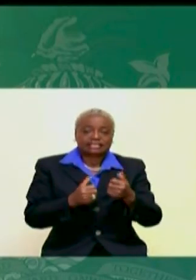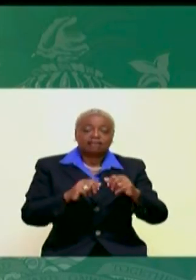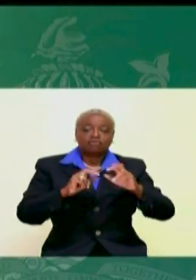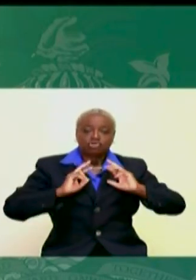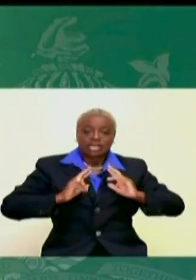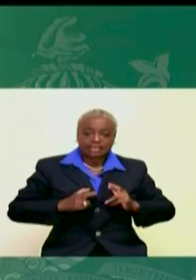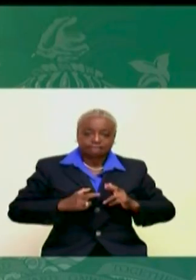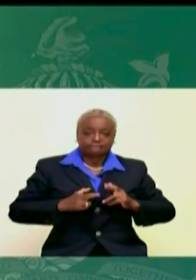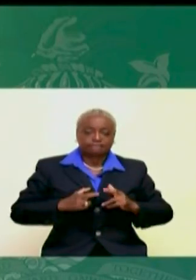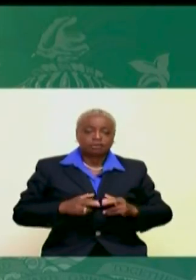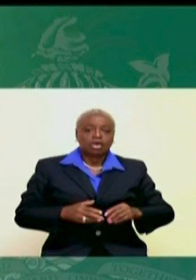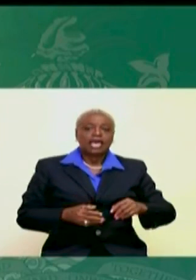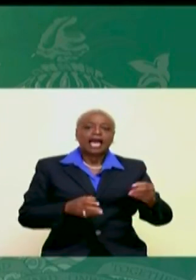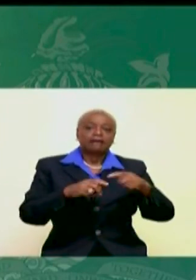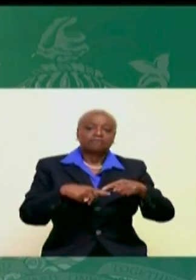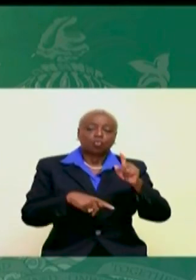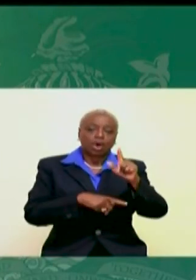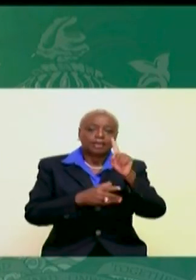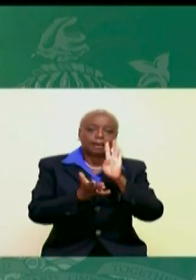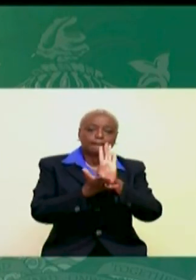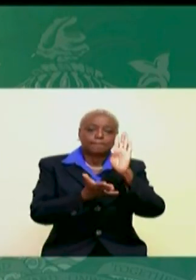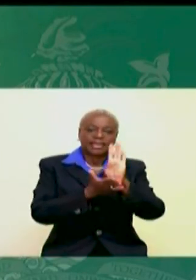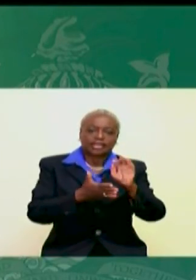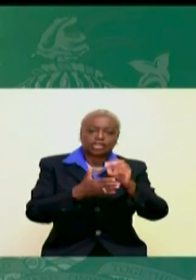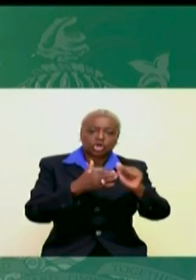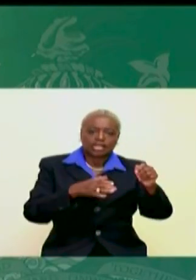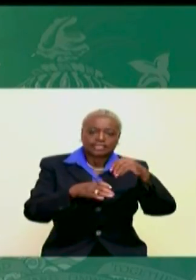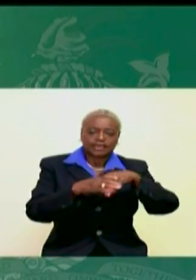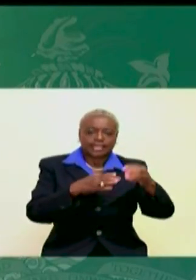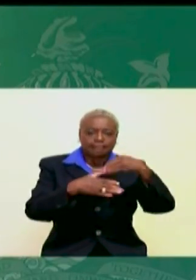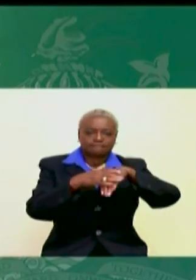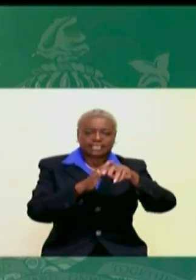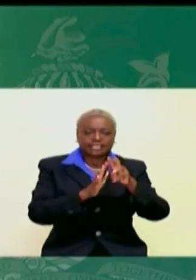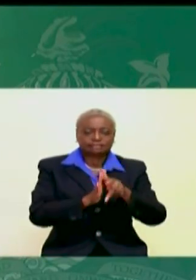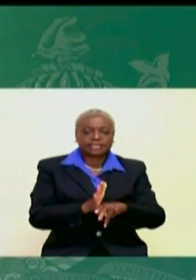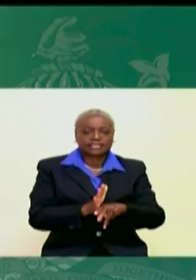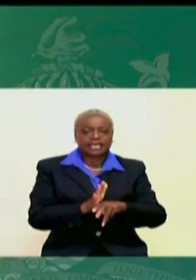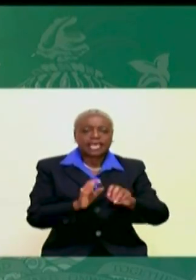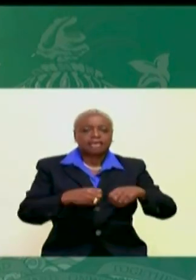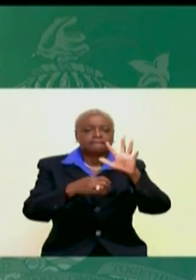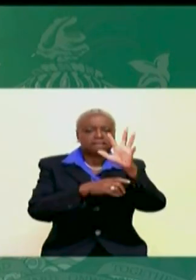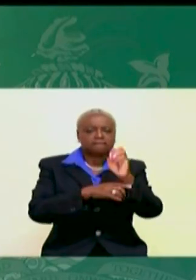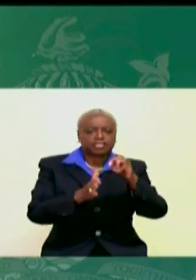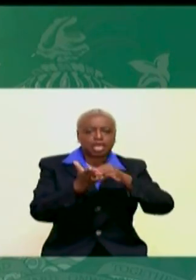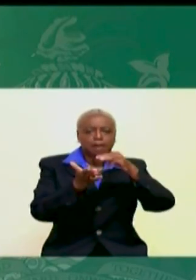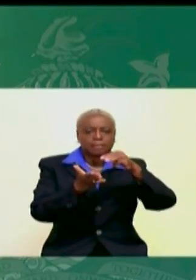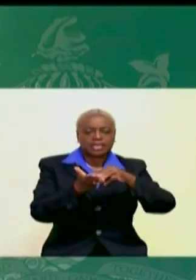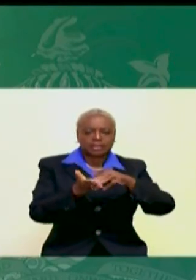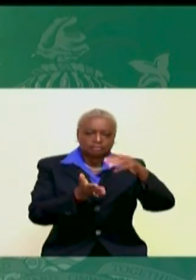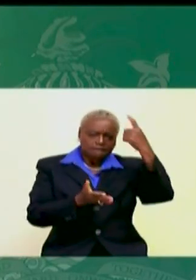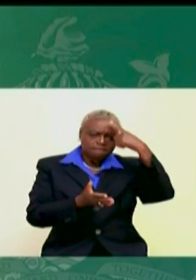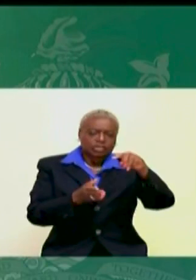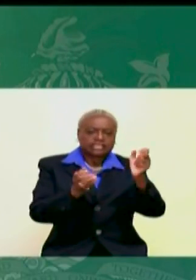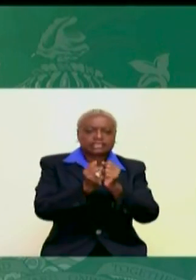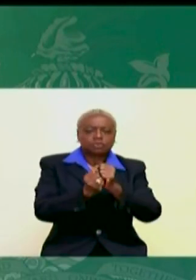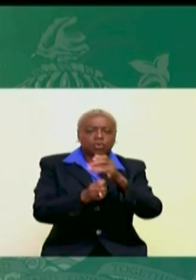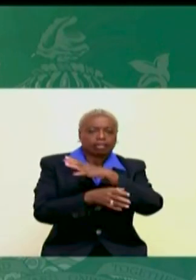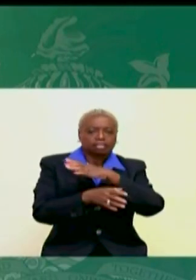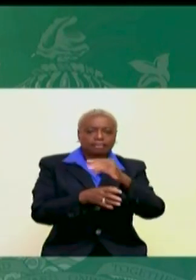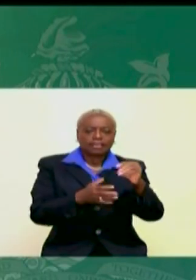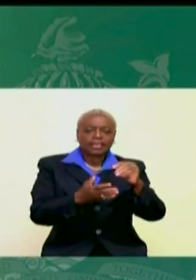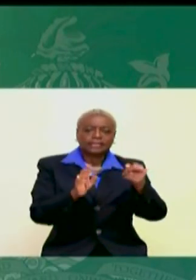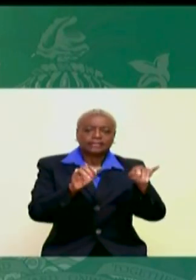Secured $1 billion in investment, allocated $50 million for micro, small, and